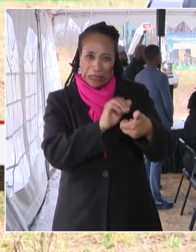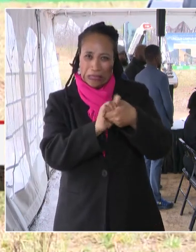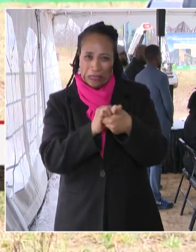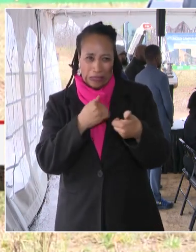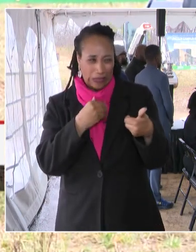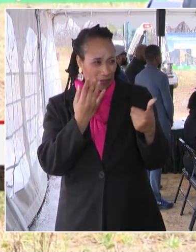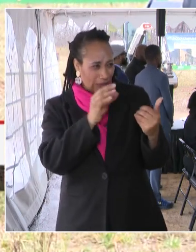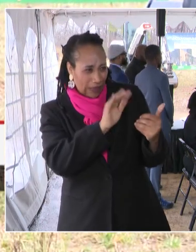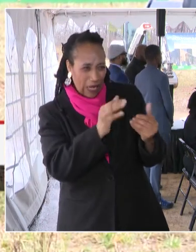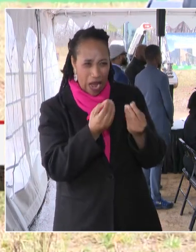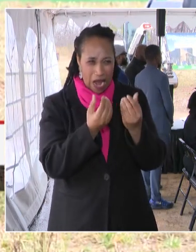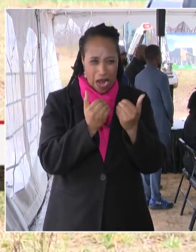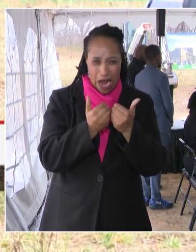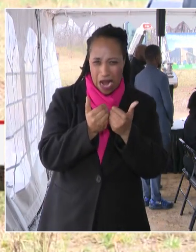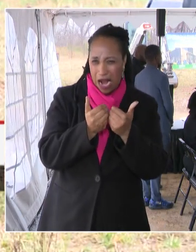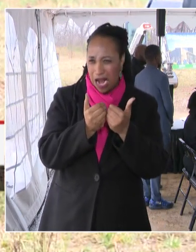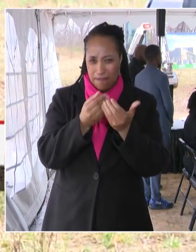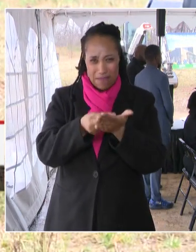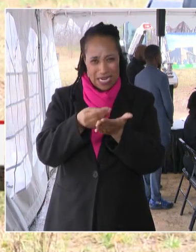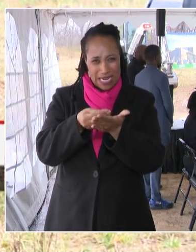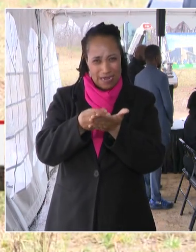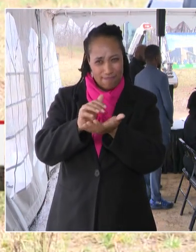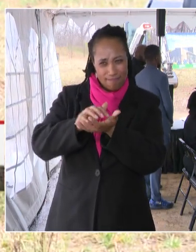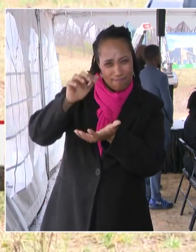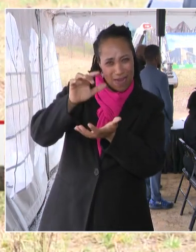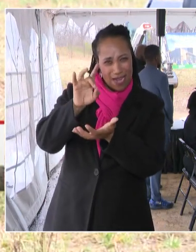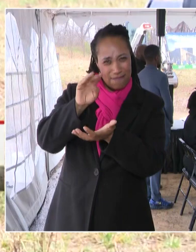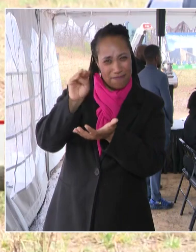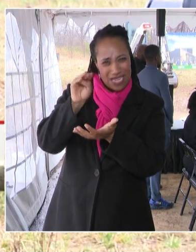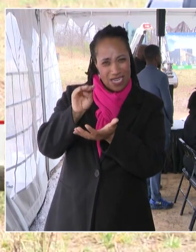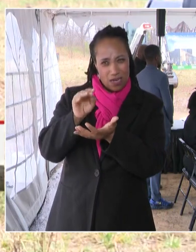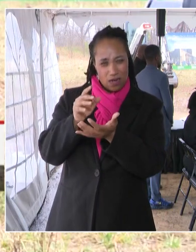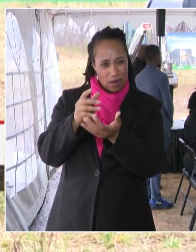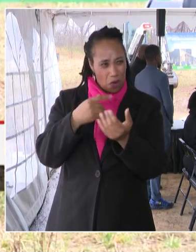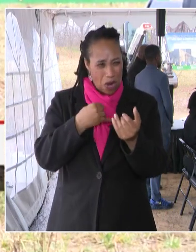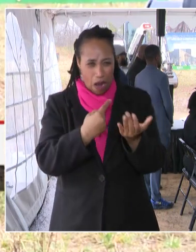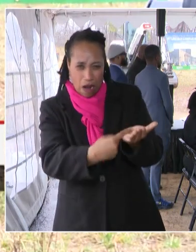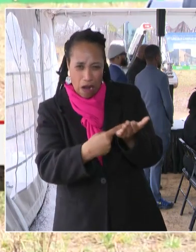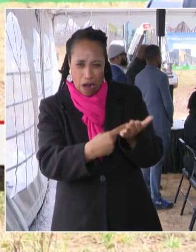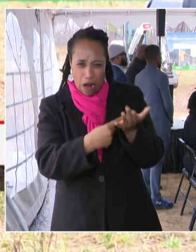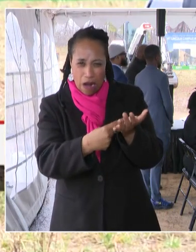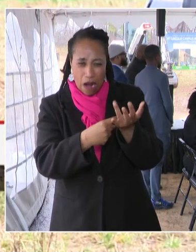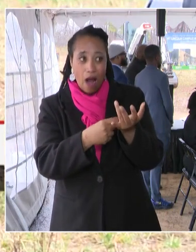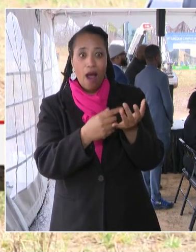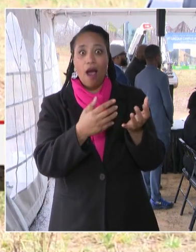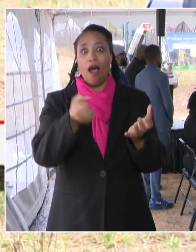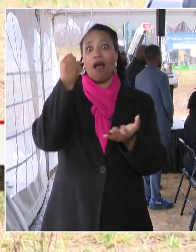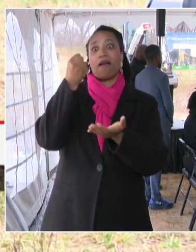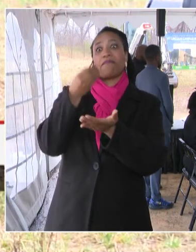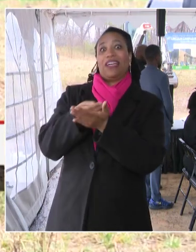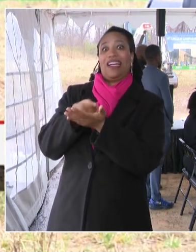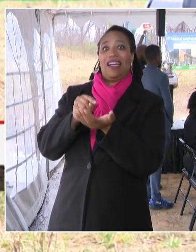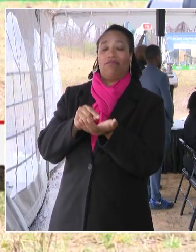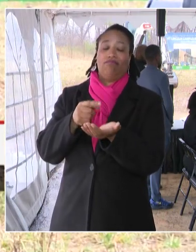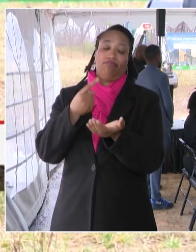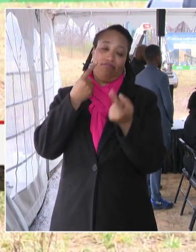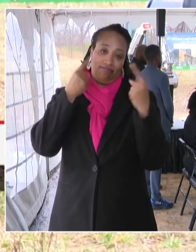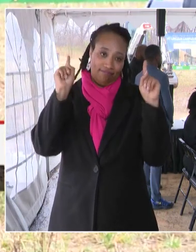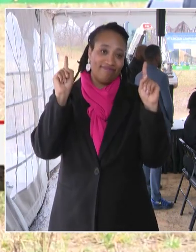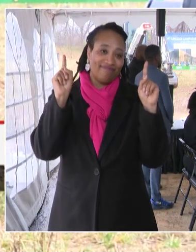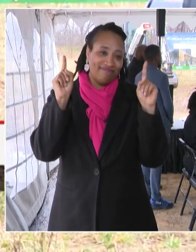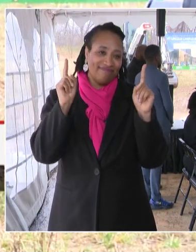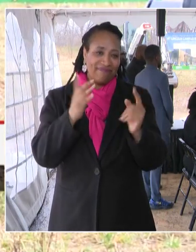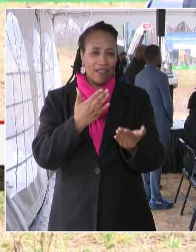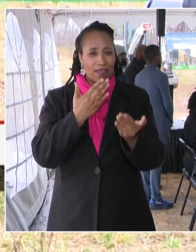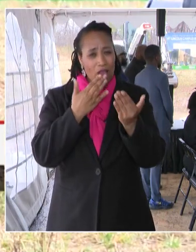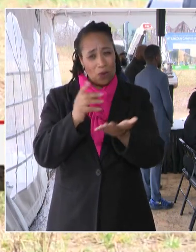this project to this wonderful community. I want to thank the team at DPR as well as DGS for their commitment to Fort